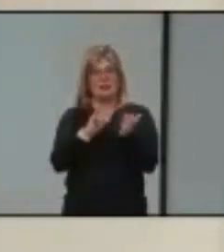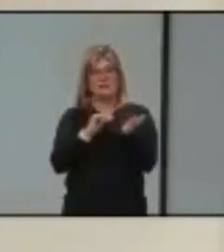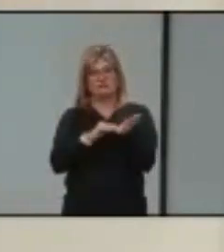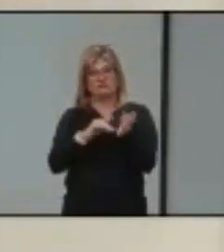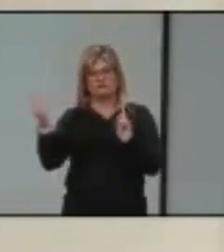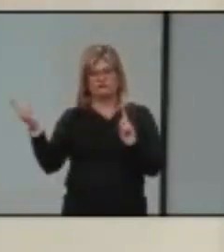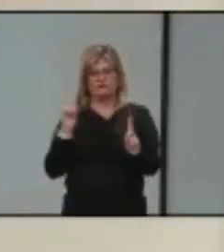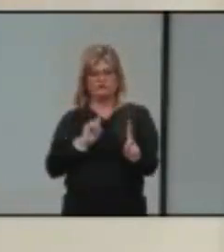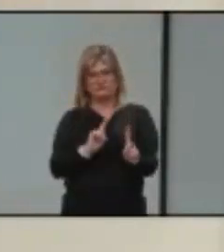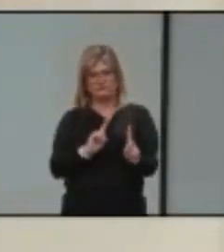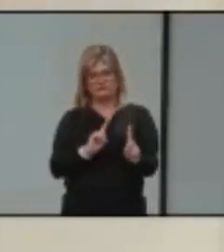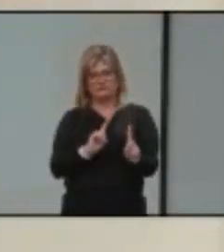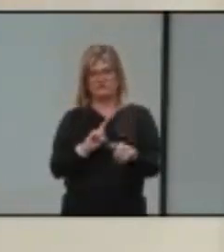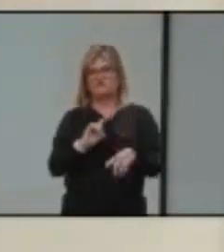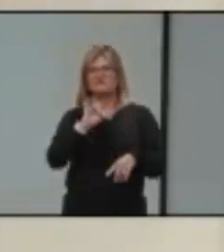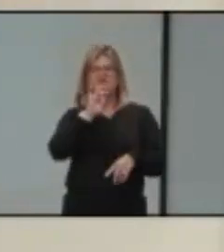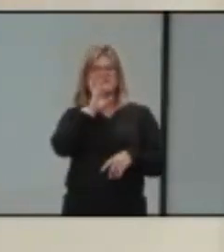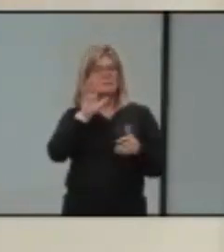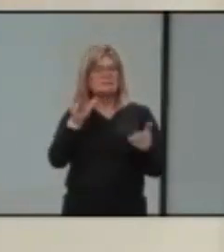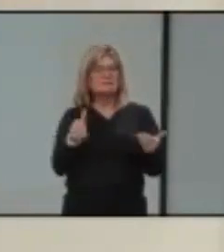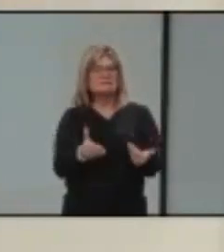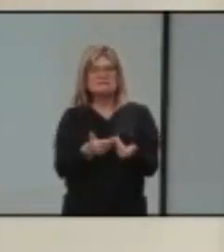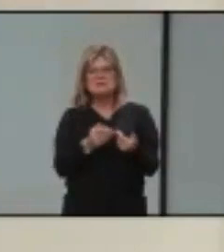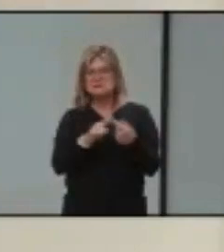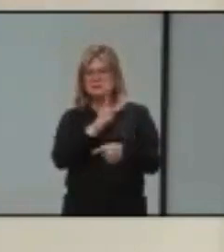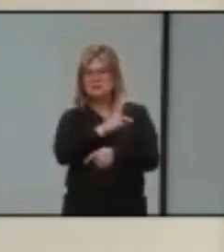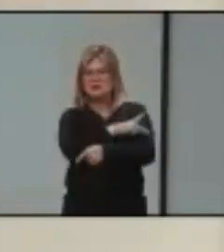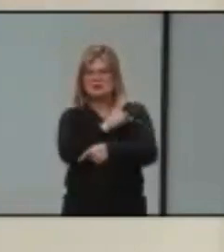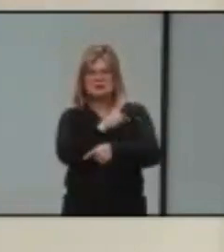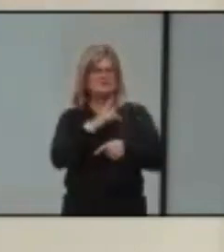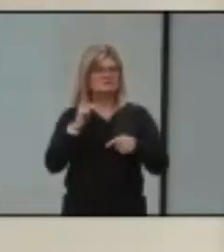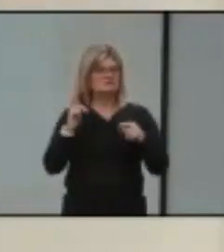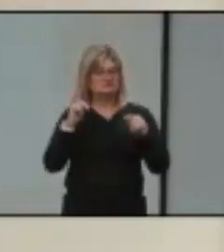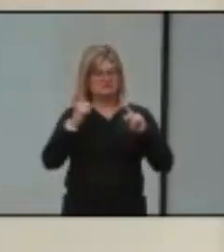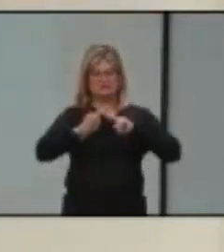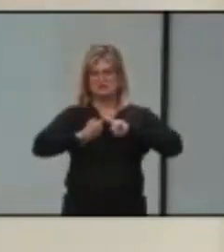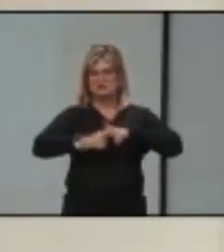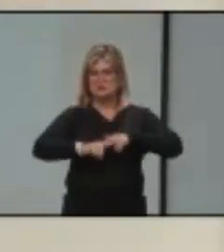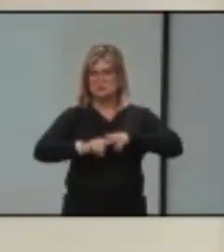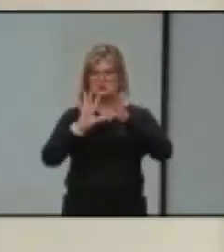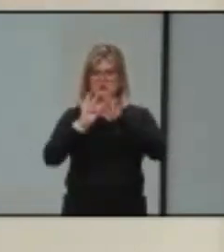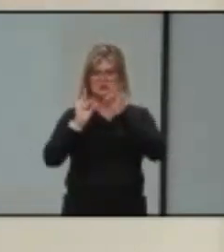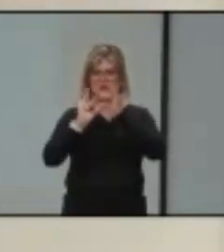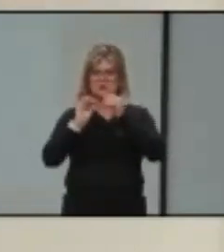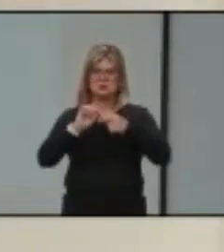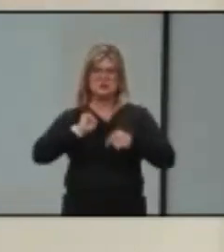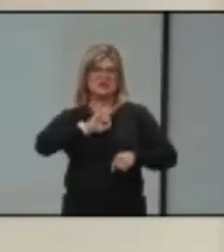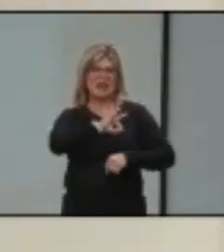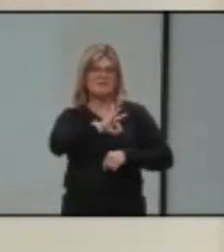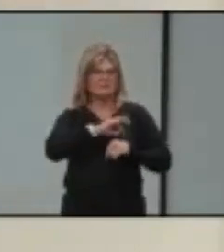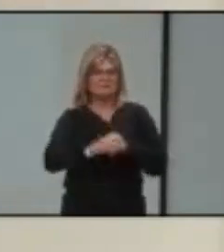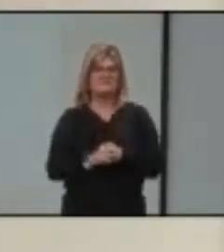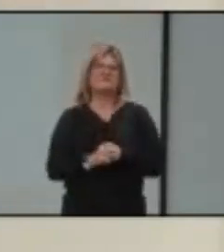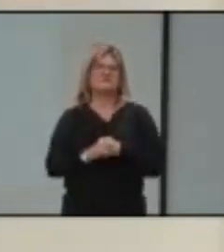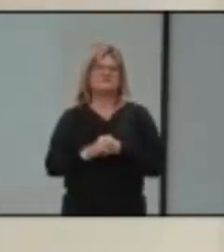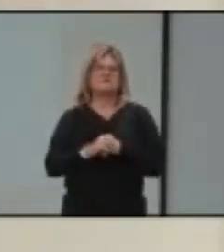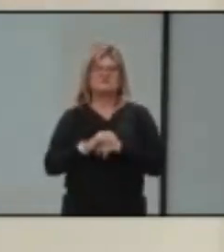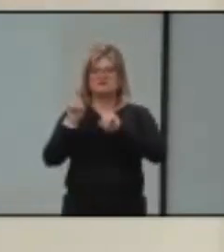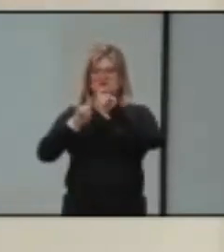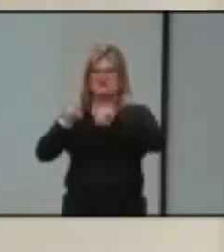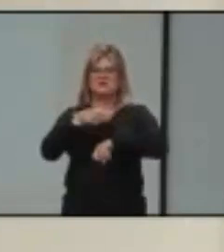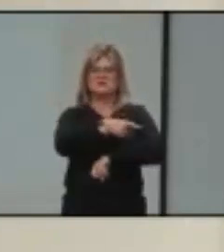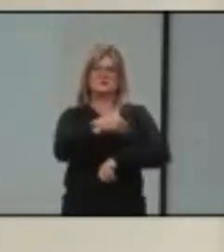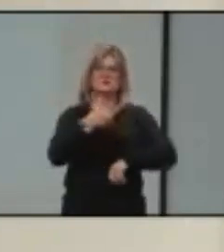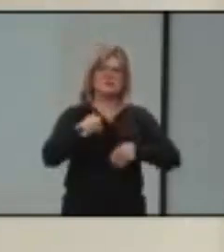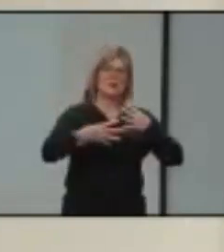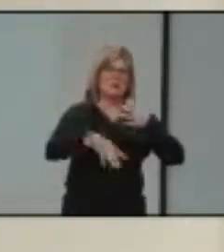in and doesn't introduce himself to the patient, just immediately starts talking to the nursing staff. He says, oh, she's having a